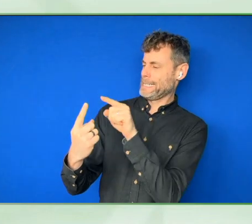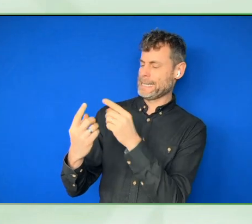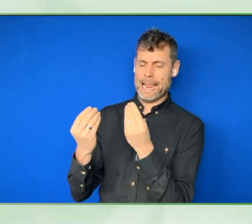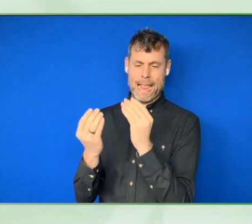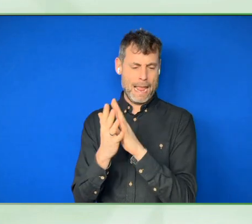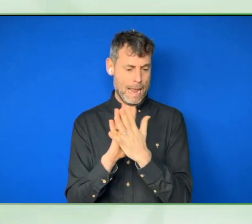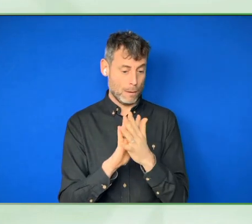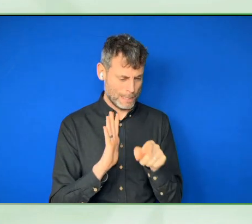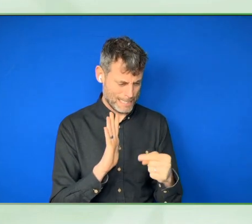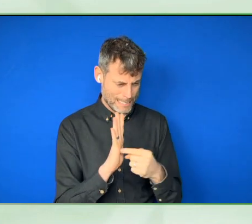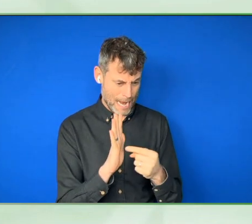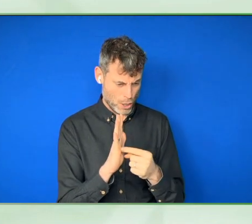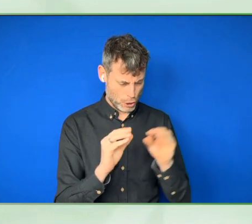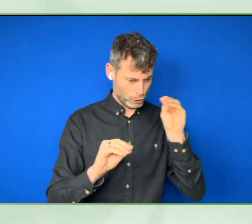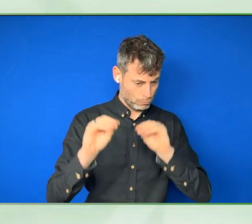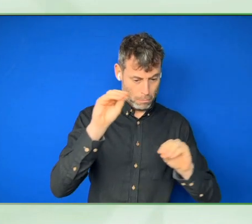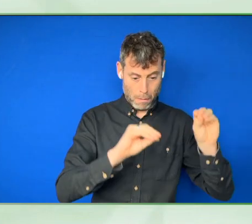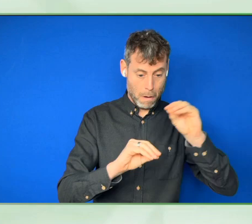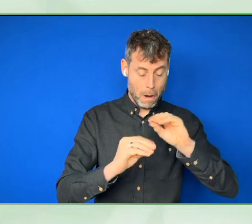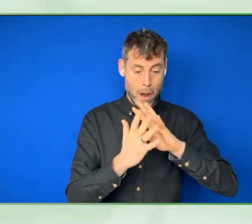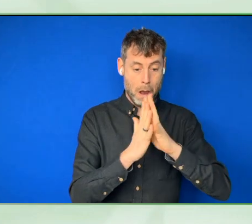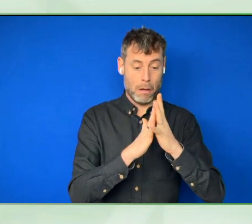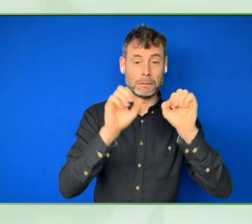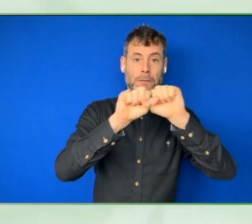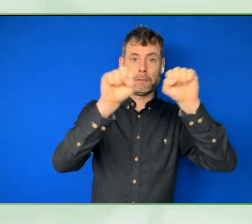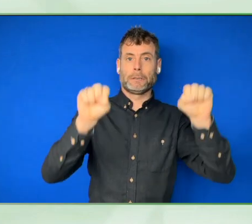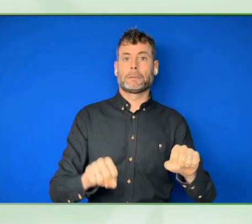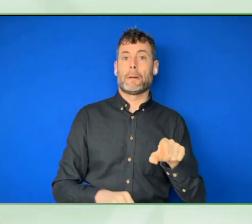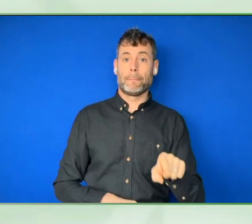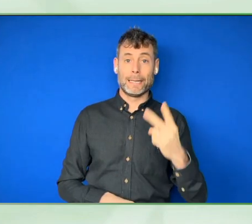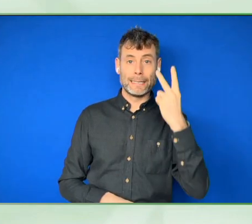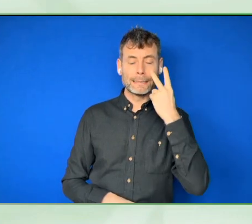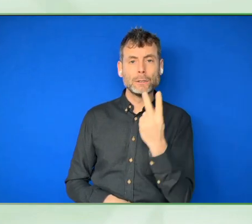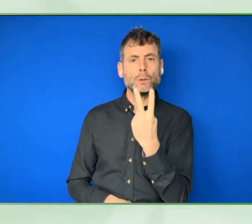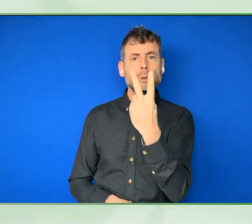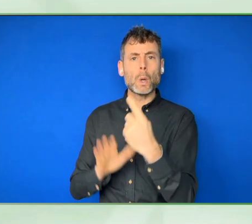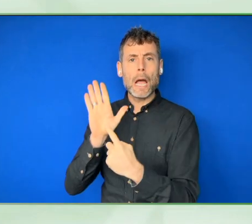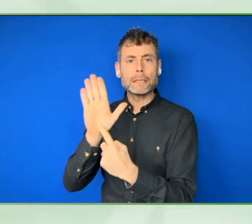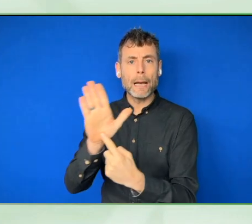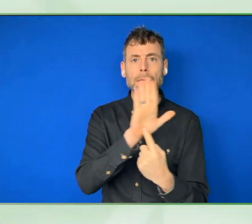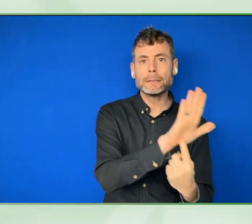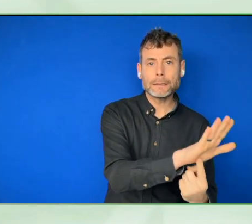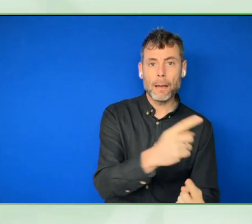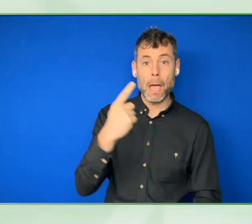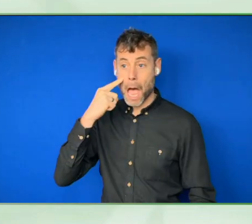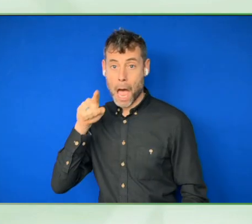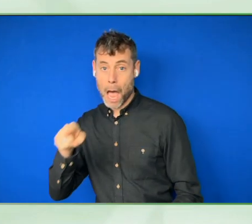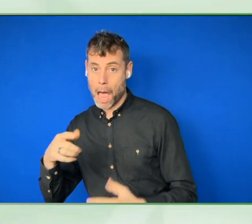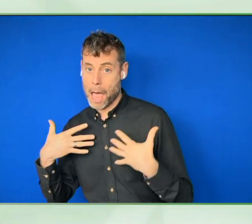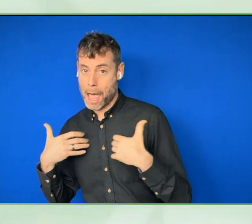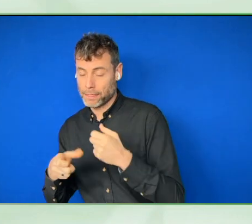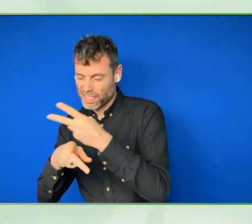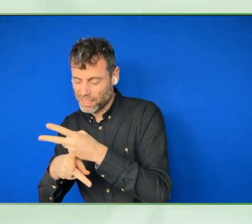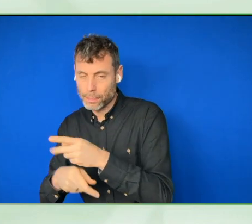of eye health and hearing. We have some questions that we've prepared that we wanted to dive